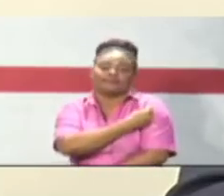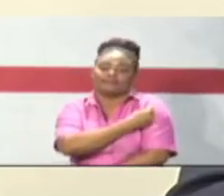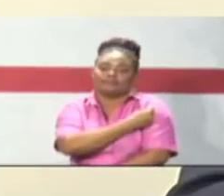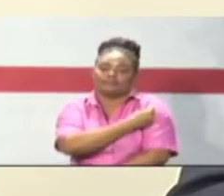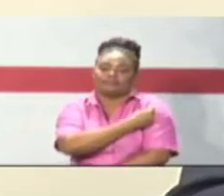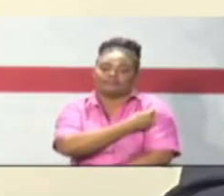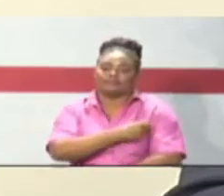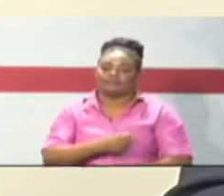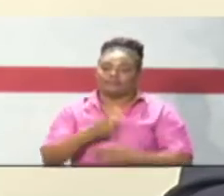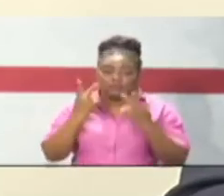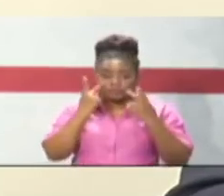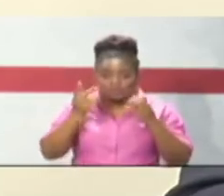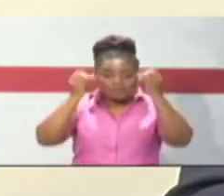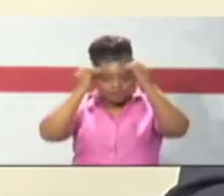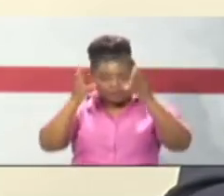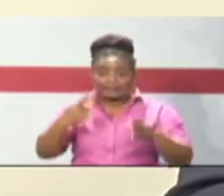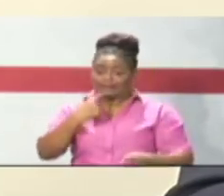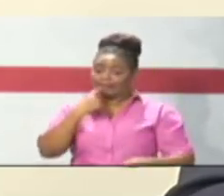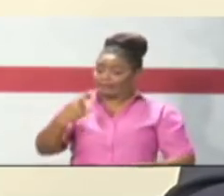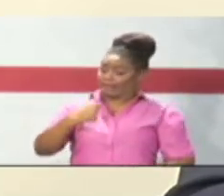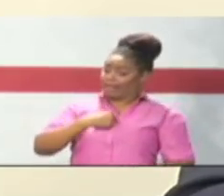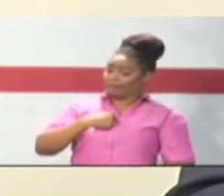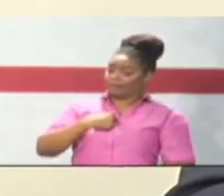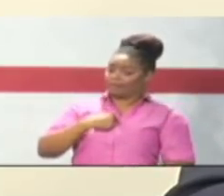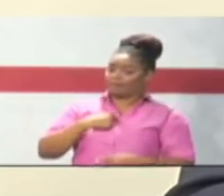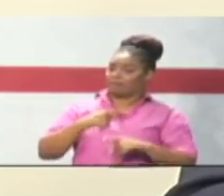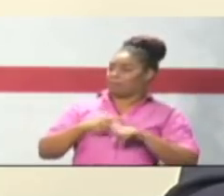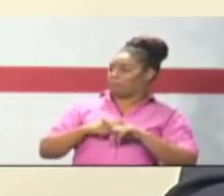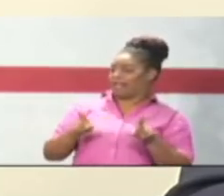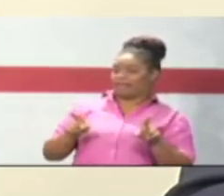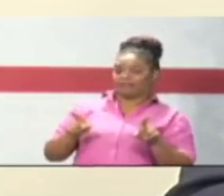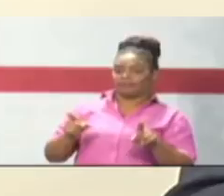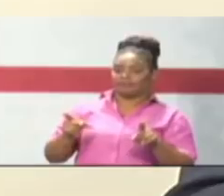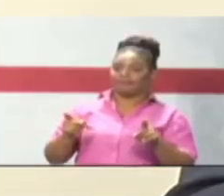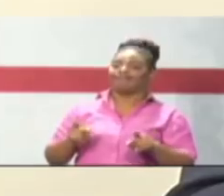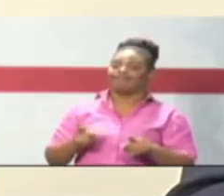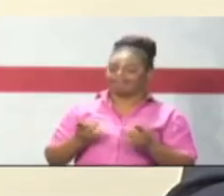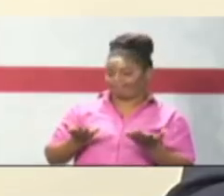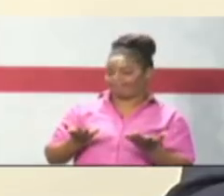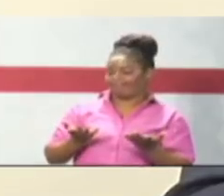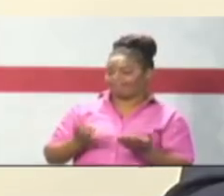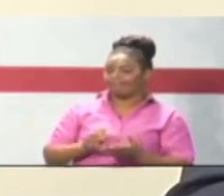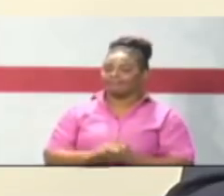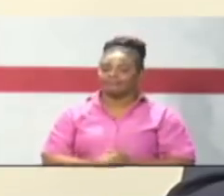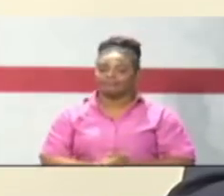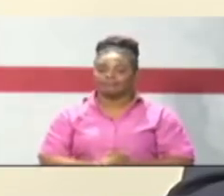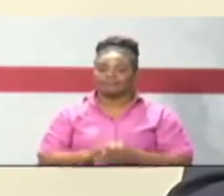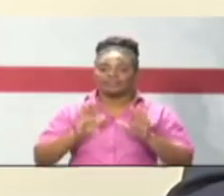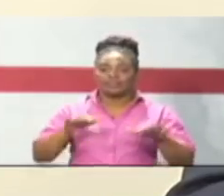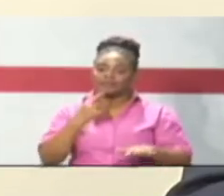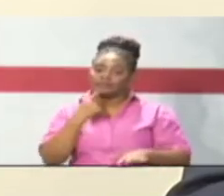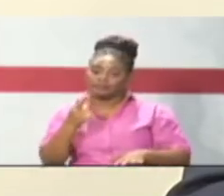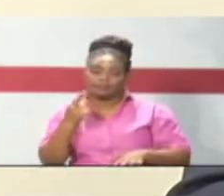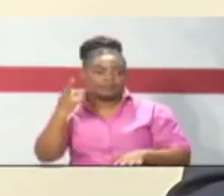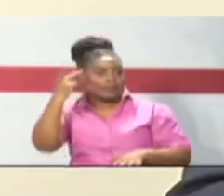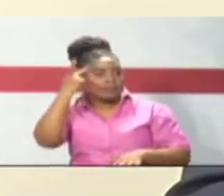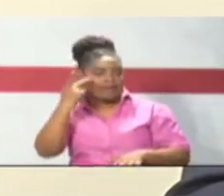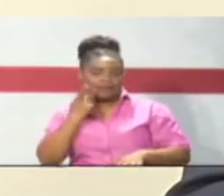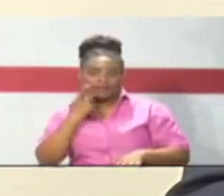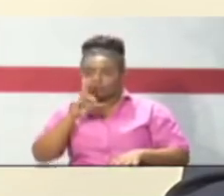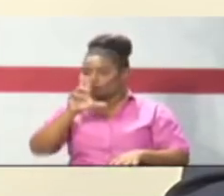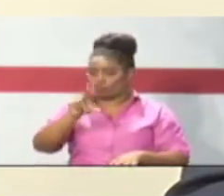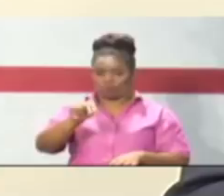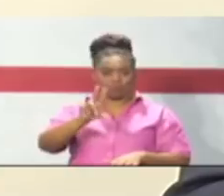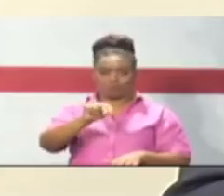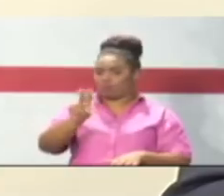2 teachers who were there. But the children tell them their parents are preventing them from being